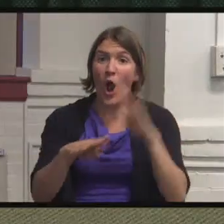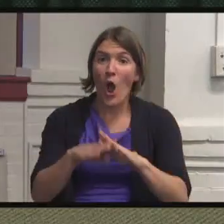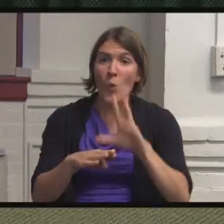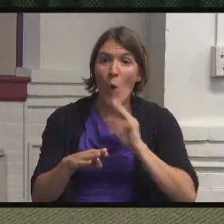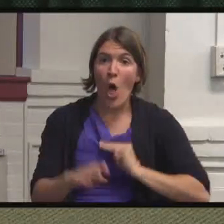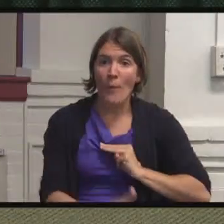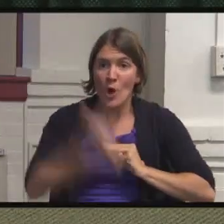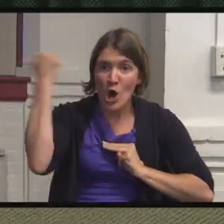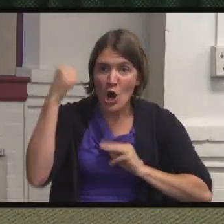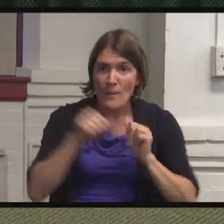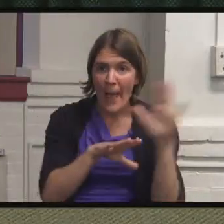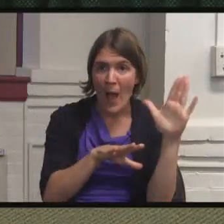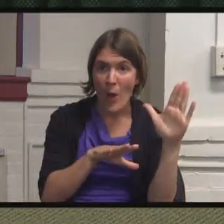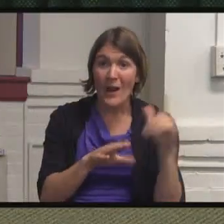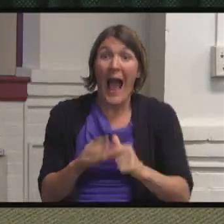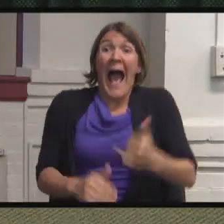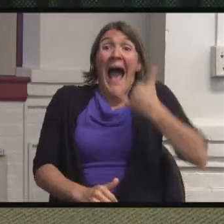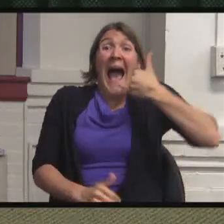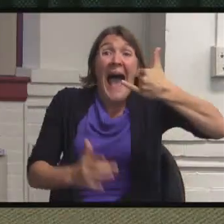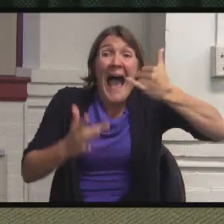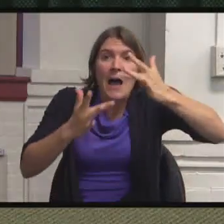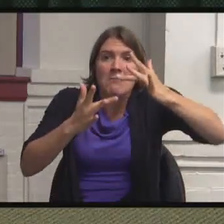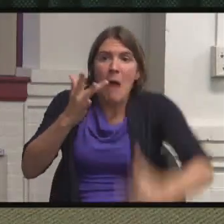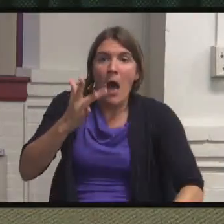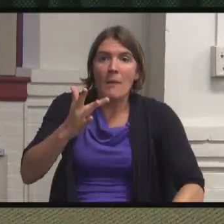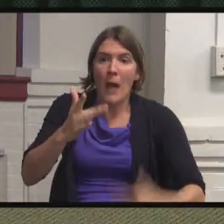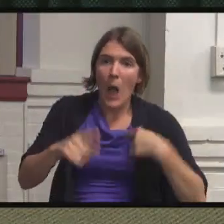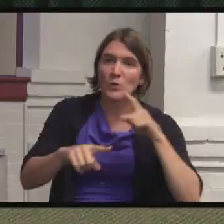Wantastikin, and I lost service.